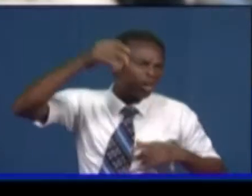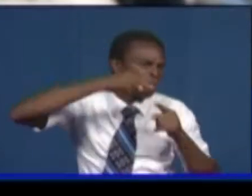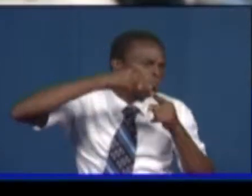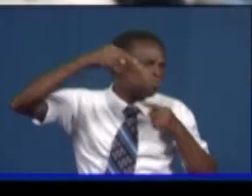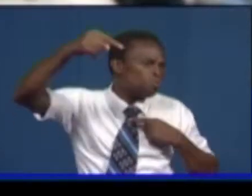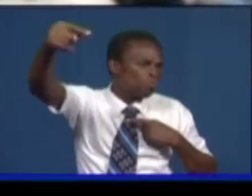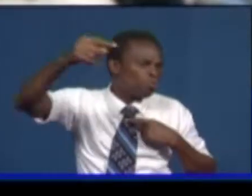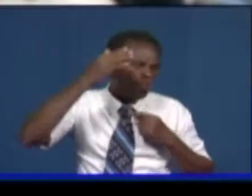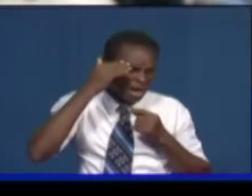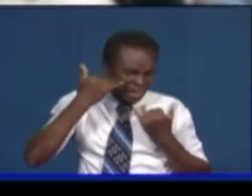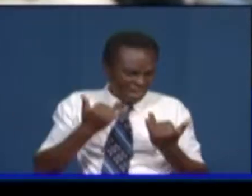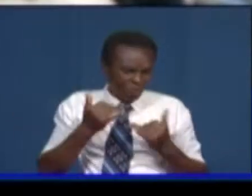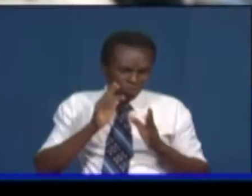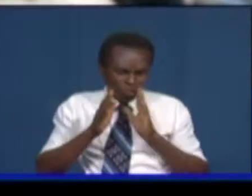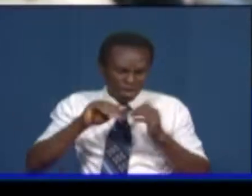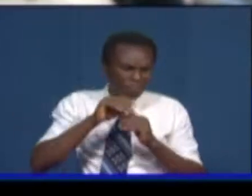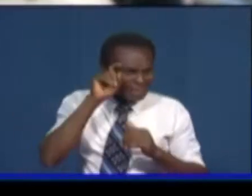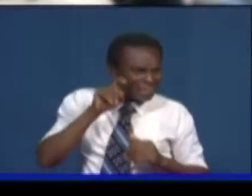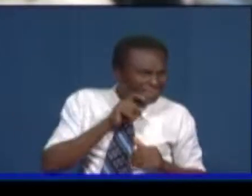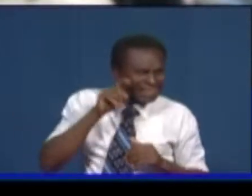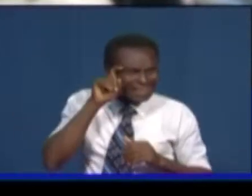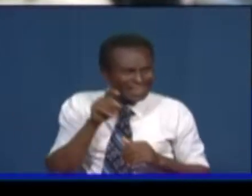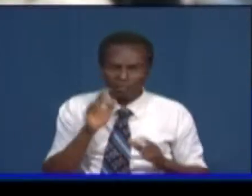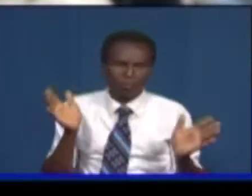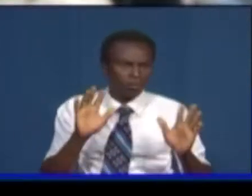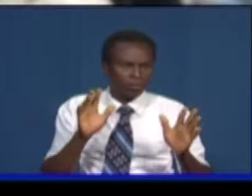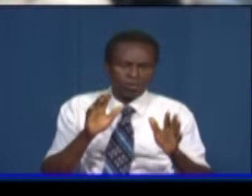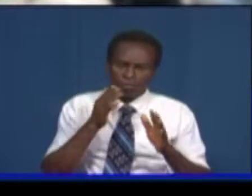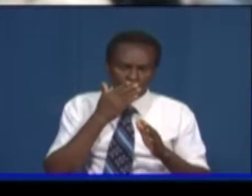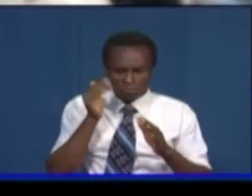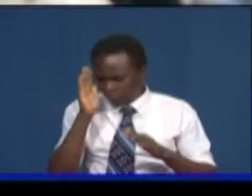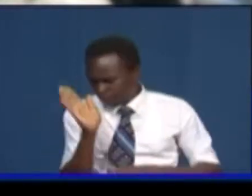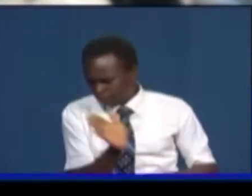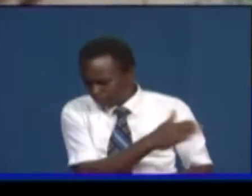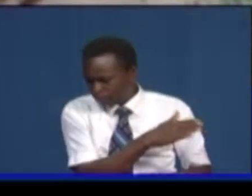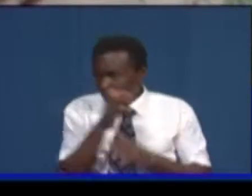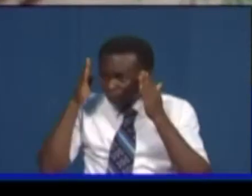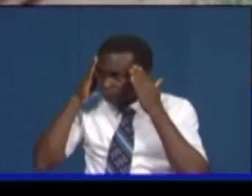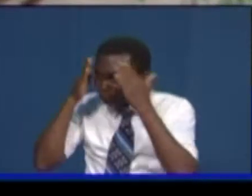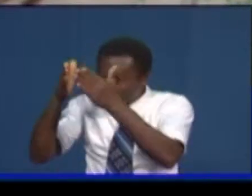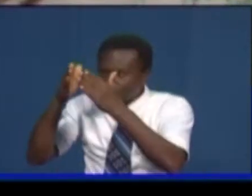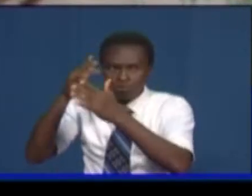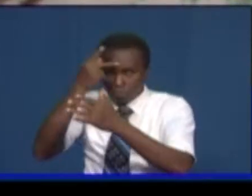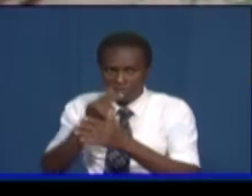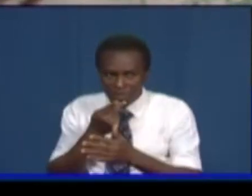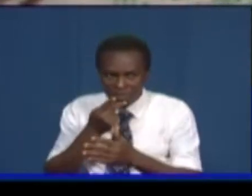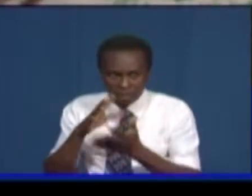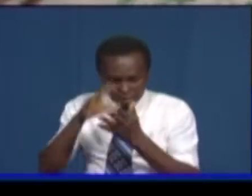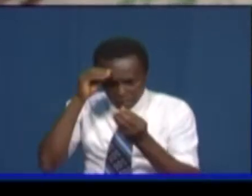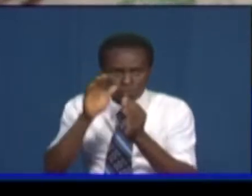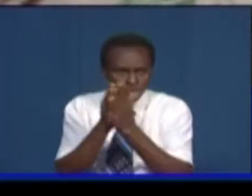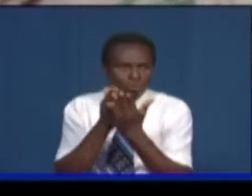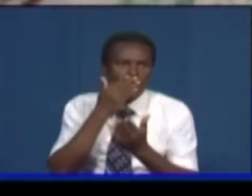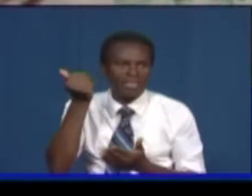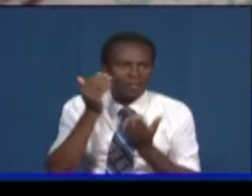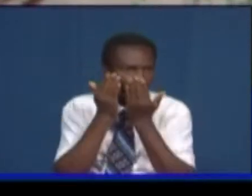and the only thing you can do for yourself and your parents is to steady. The emotional well-being